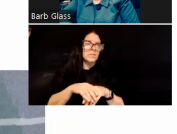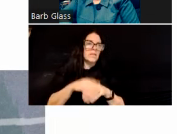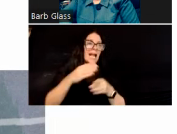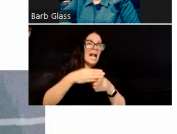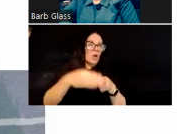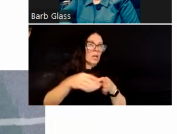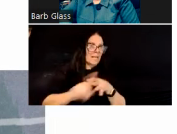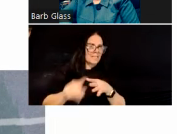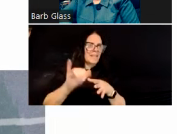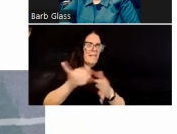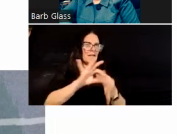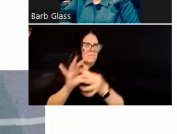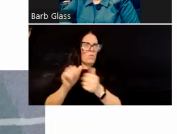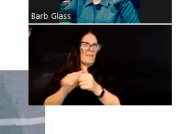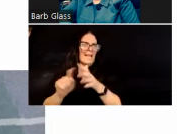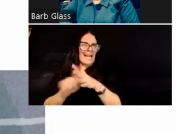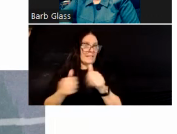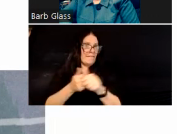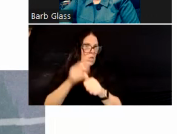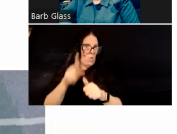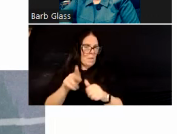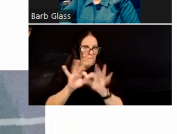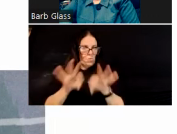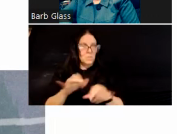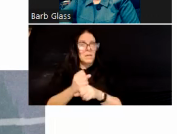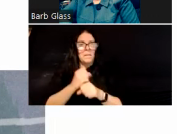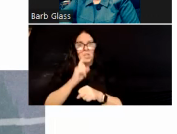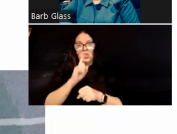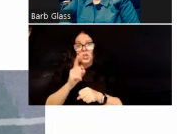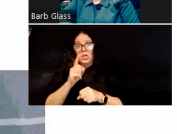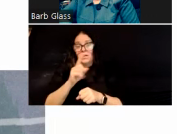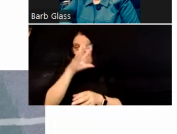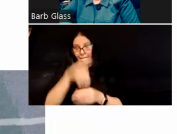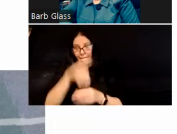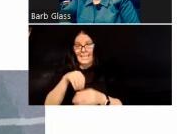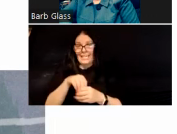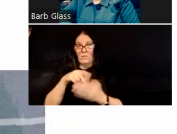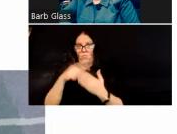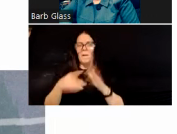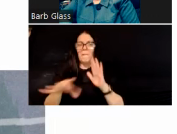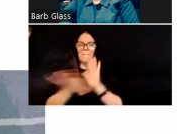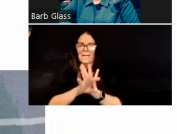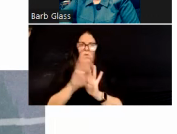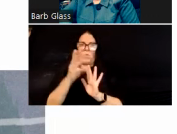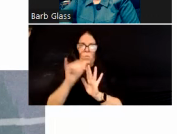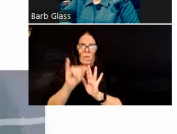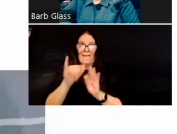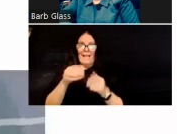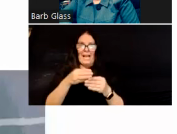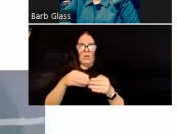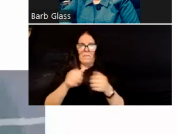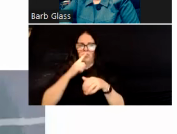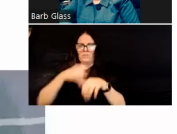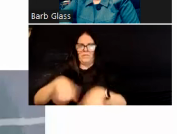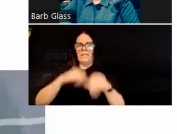your exit and follow-up forms. And make sure that everybody in your program is selecting the reasons and outcomes consistently.